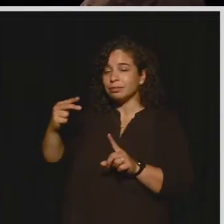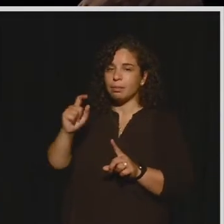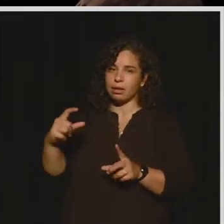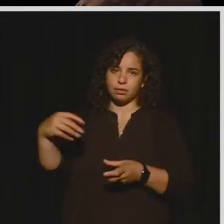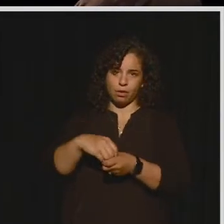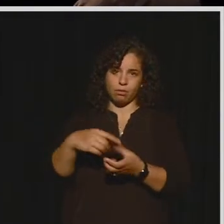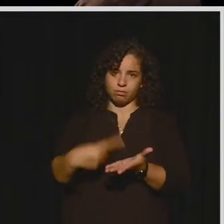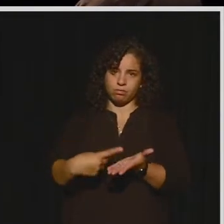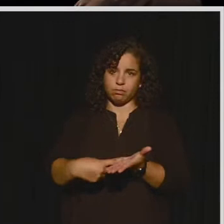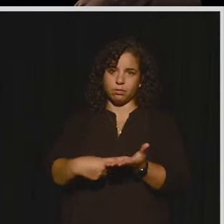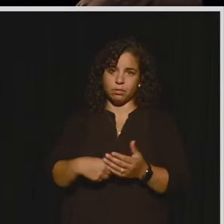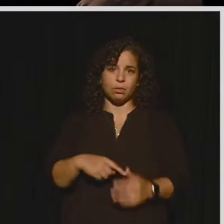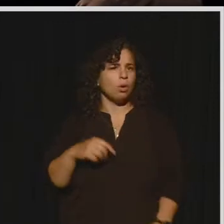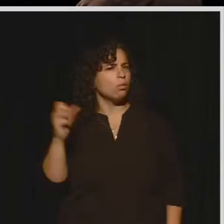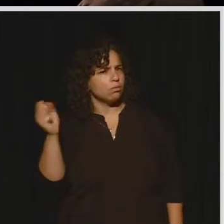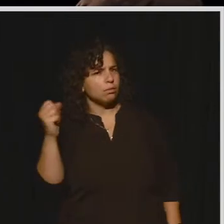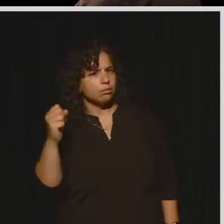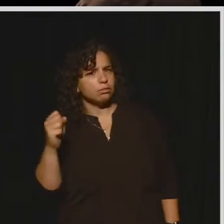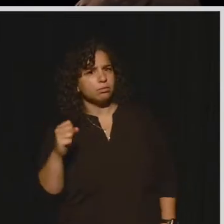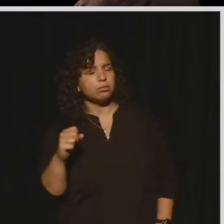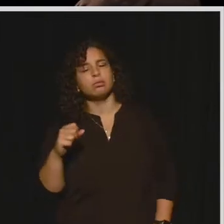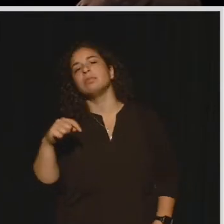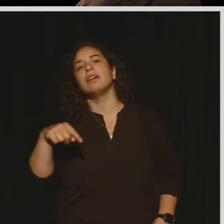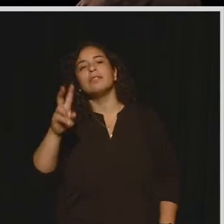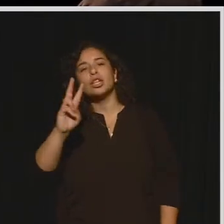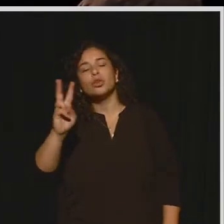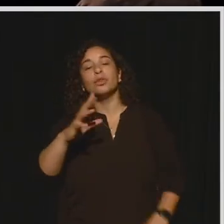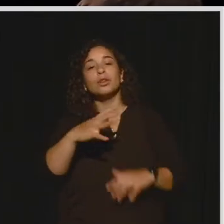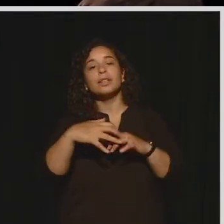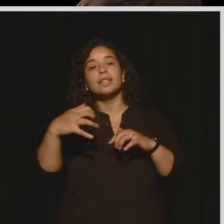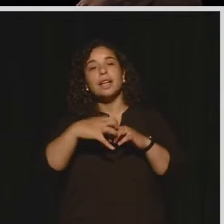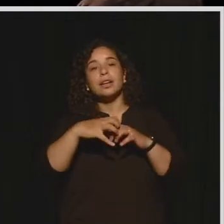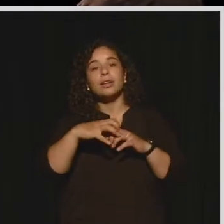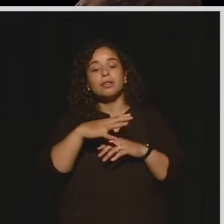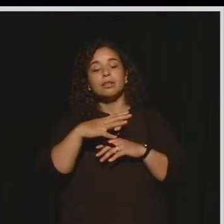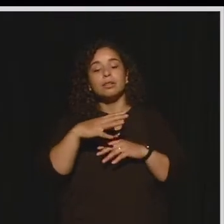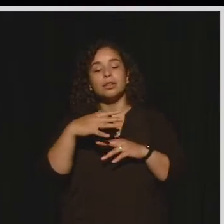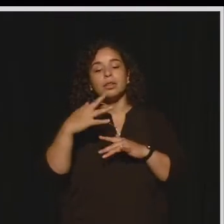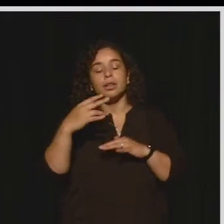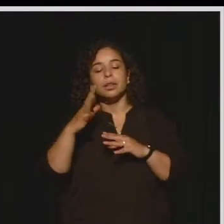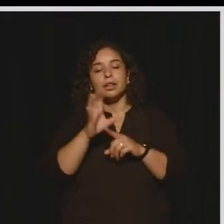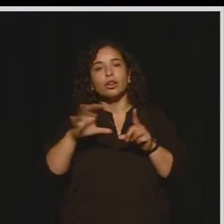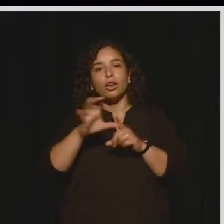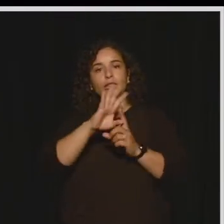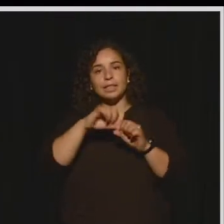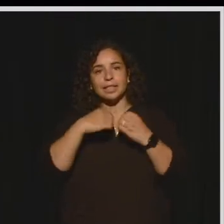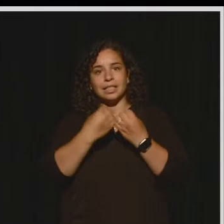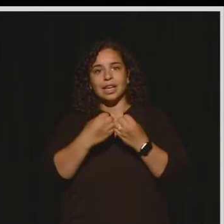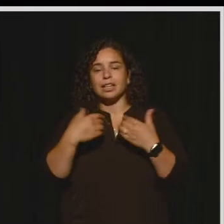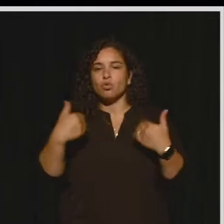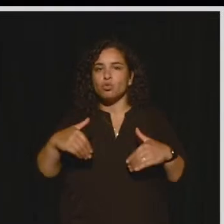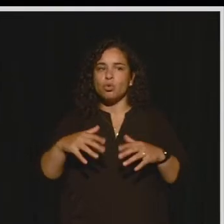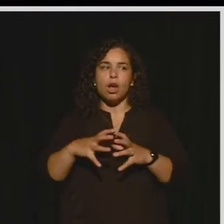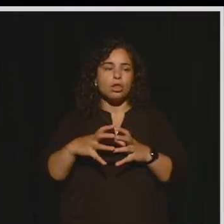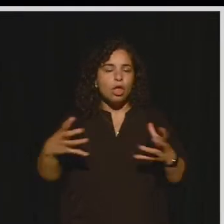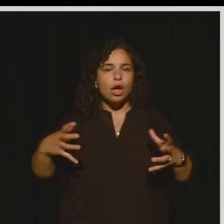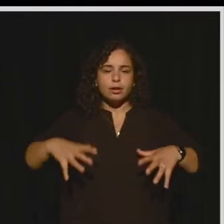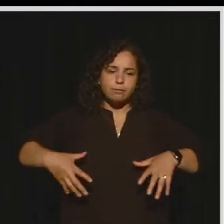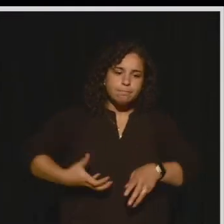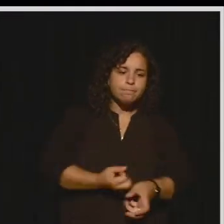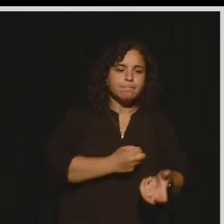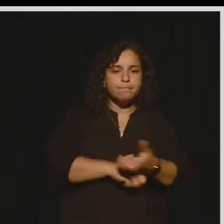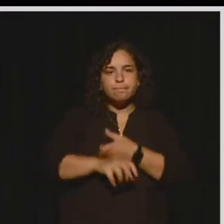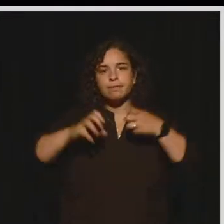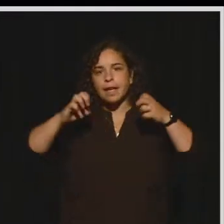today. Absolutely. The Greater Vancouver Native Cultural Society has done huge to educate the community, and you know what?